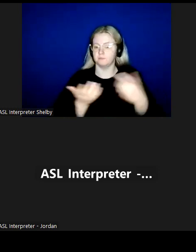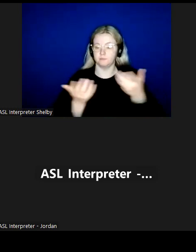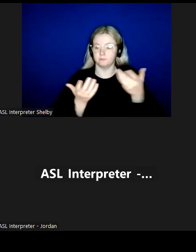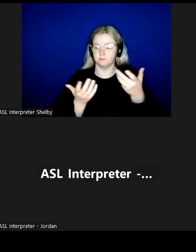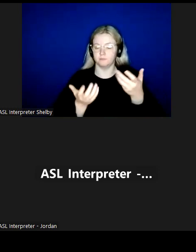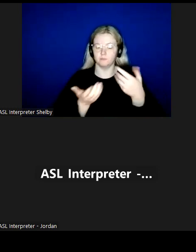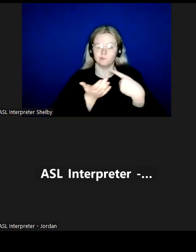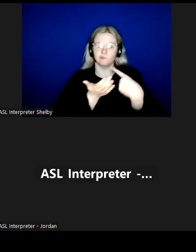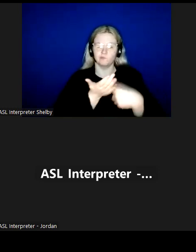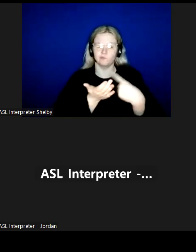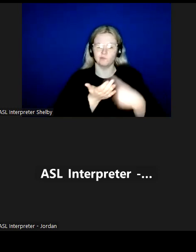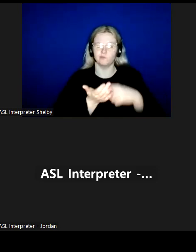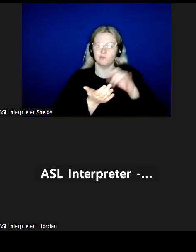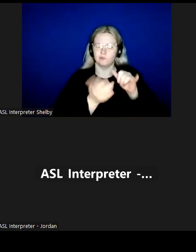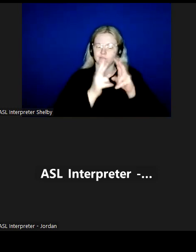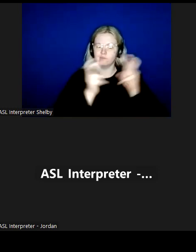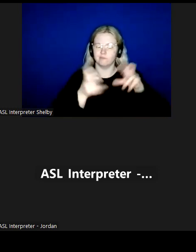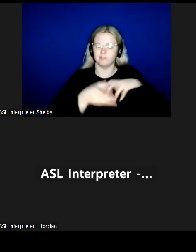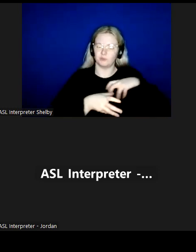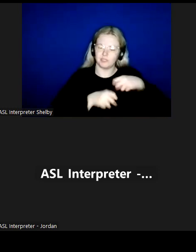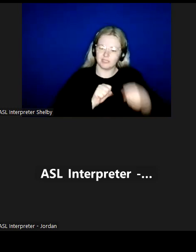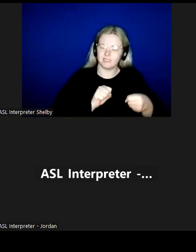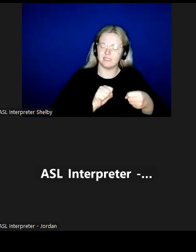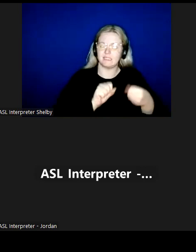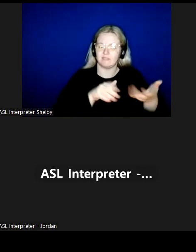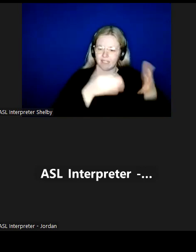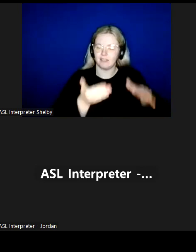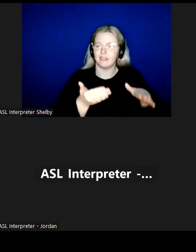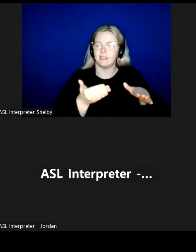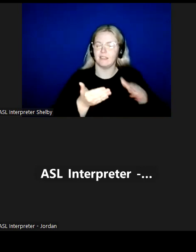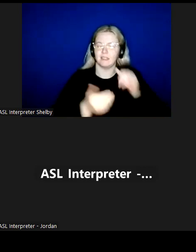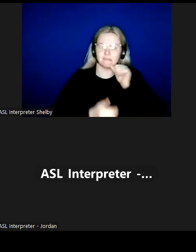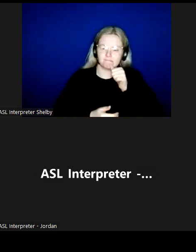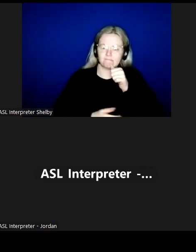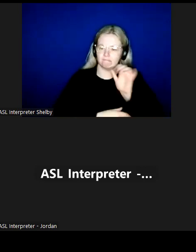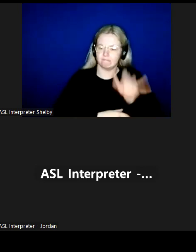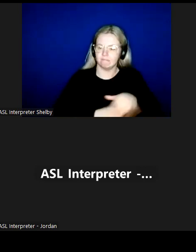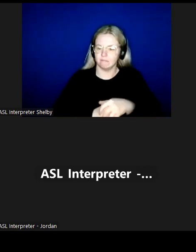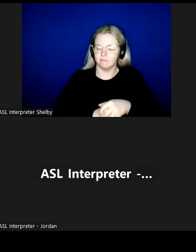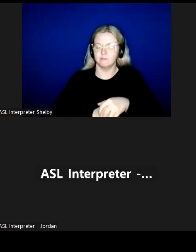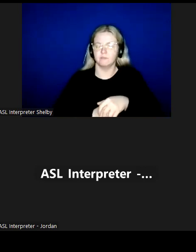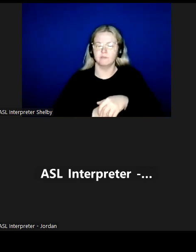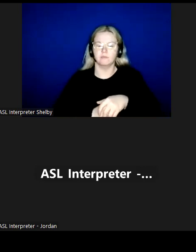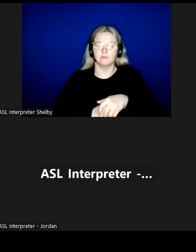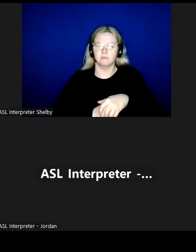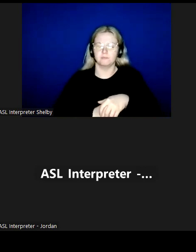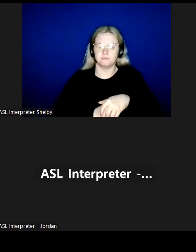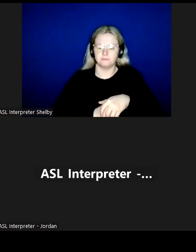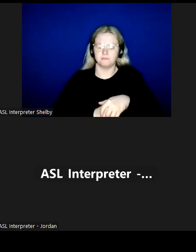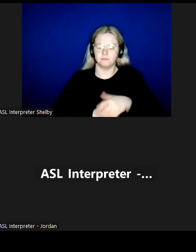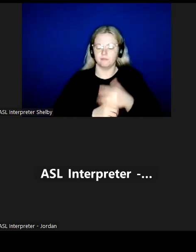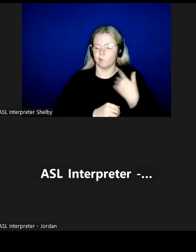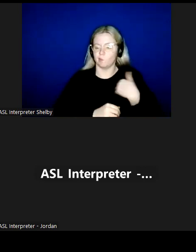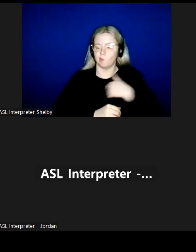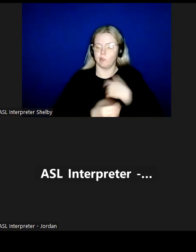the topic of grief, loss, and bereavement. And hopefully as we go